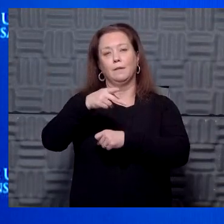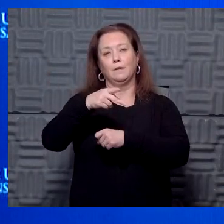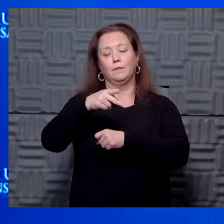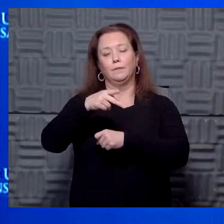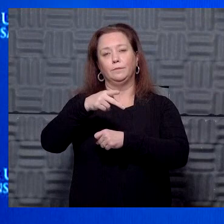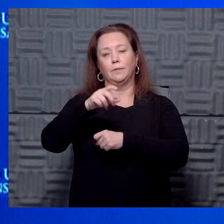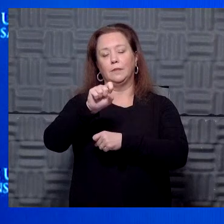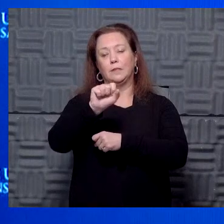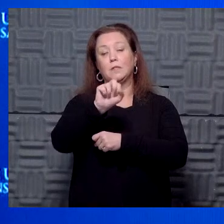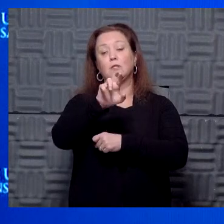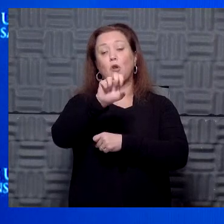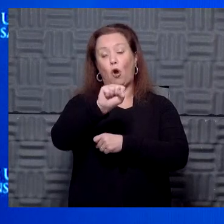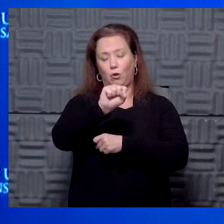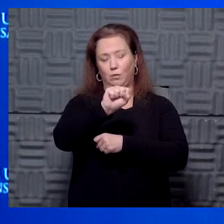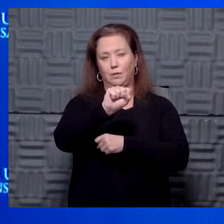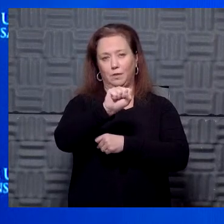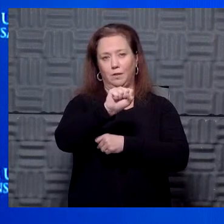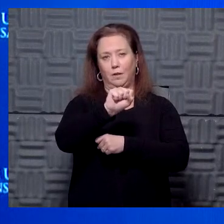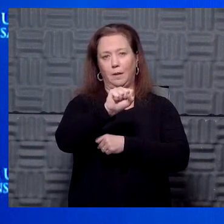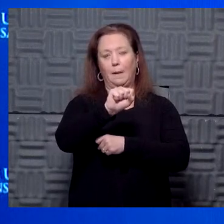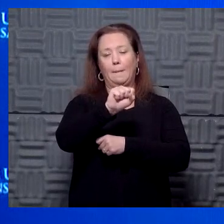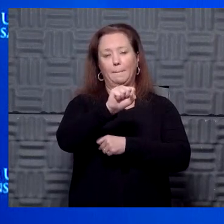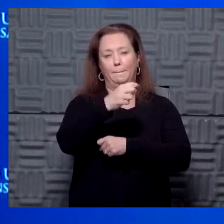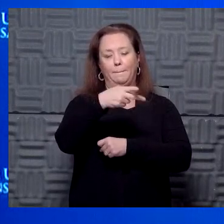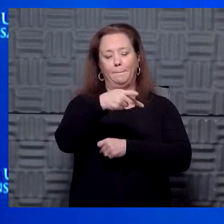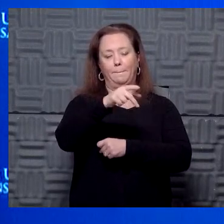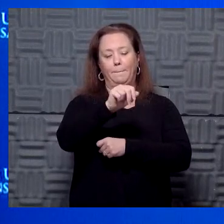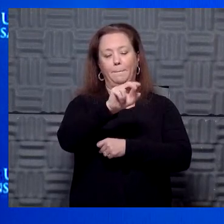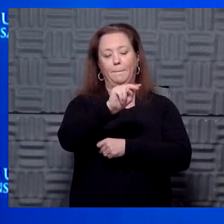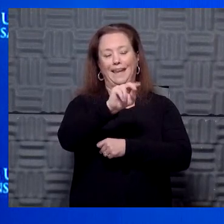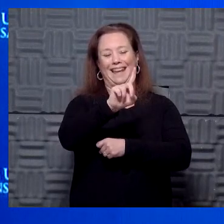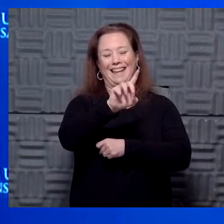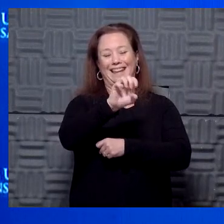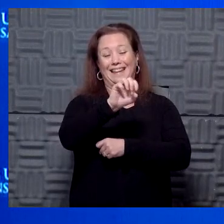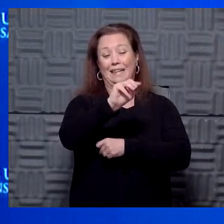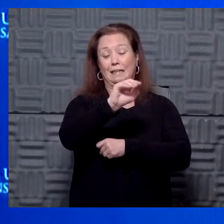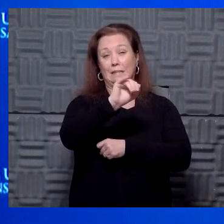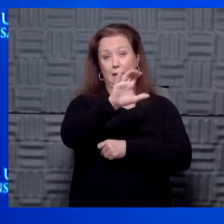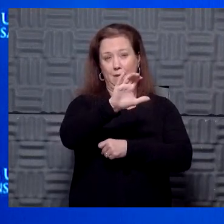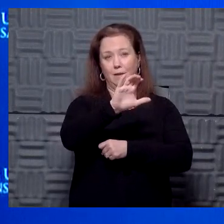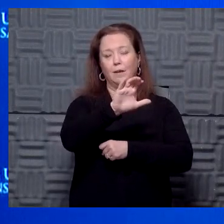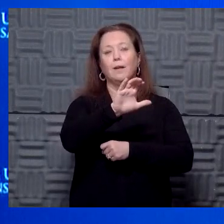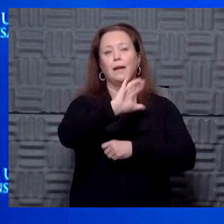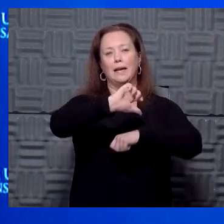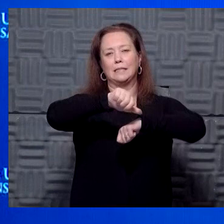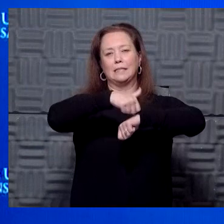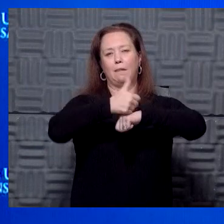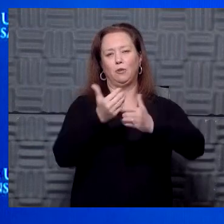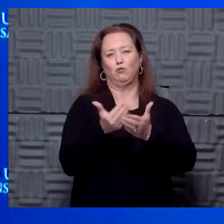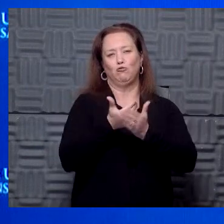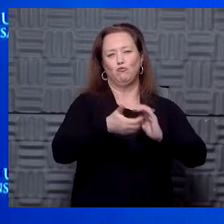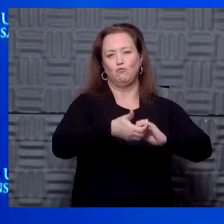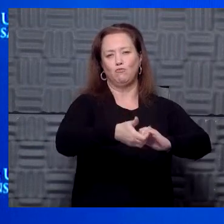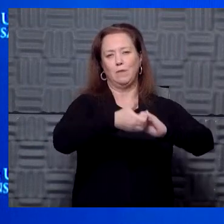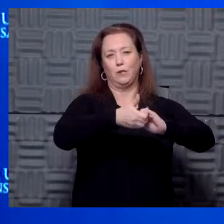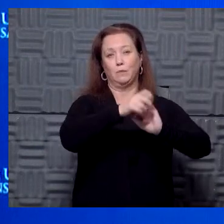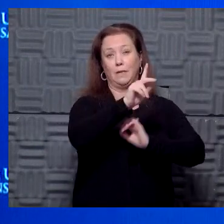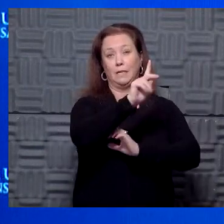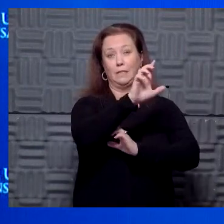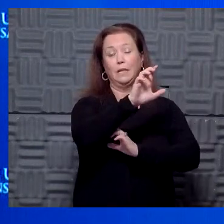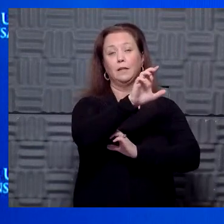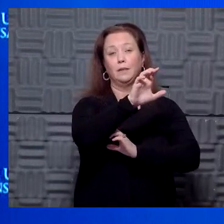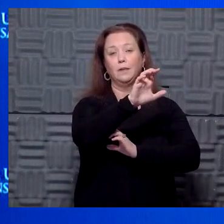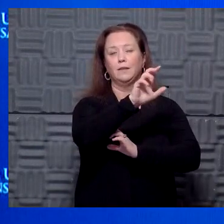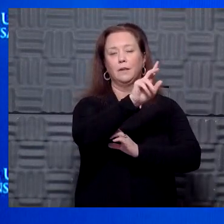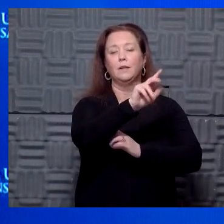the SARS-CoV-2 pandemic, has helped forge new relationships across our city. I think KU and St.